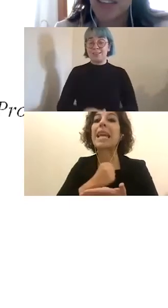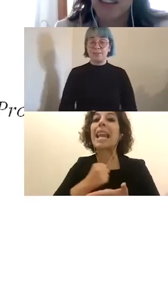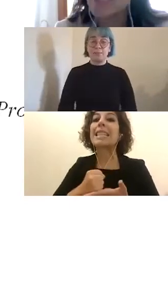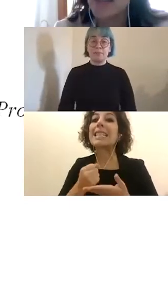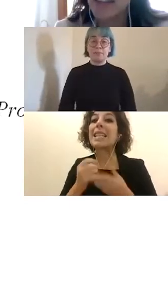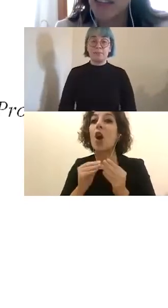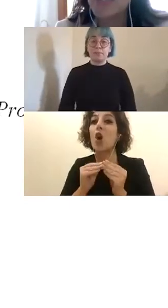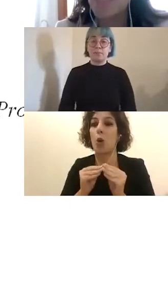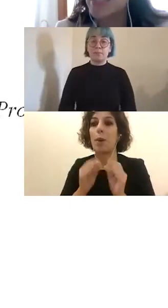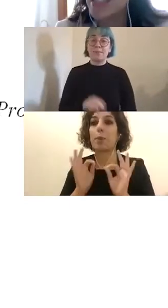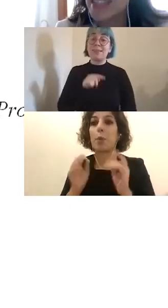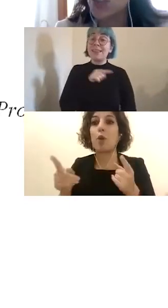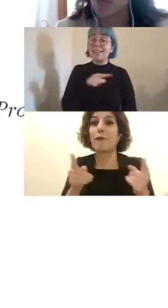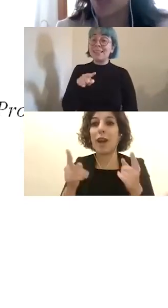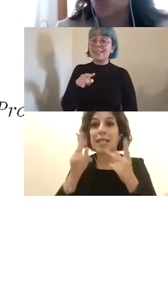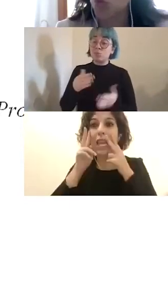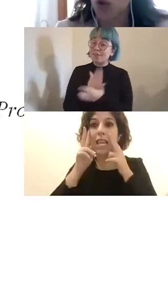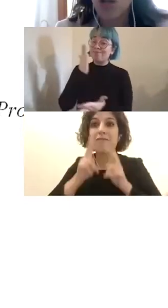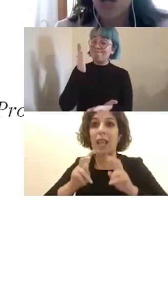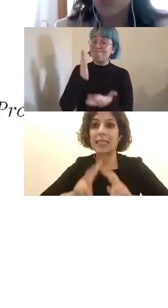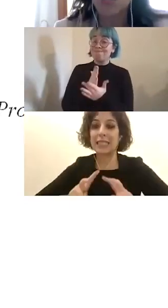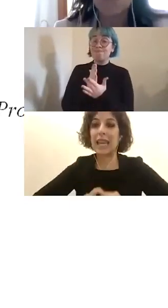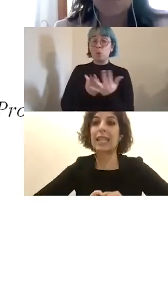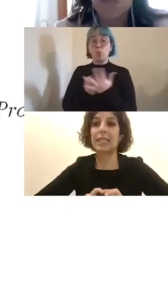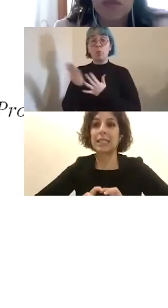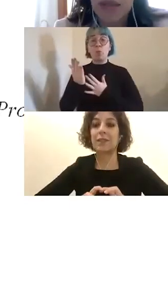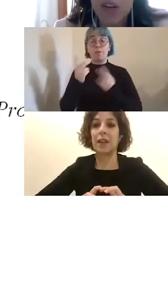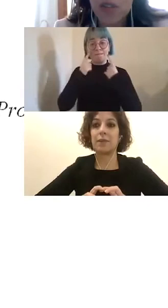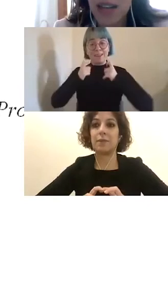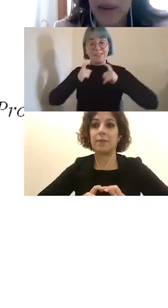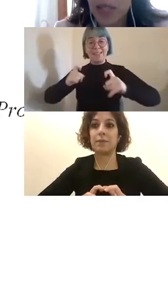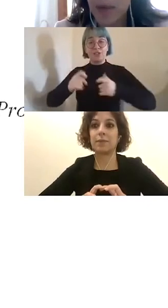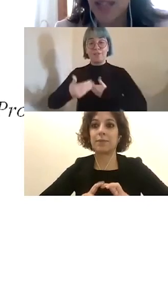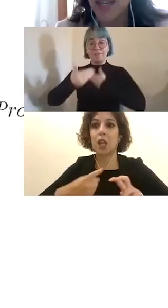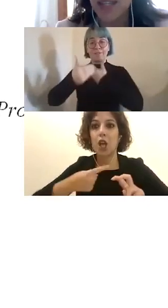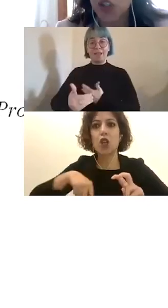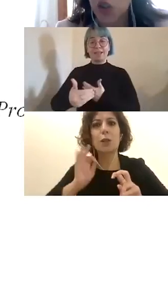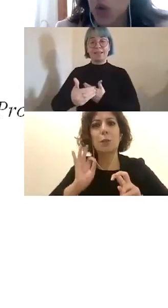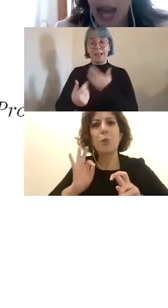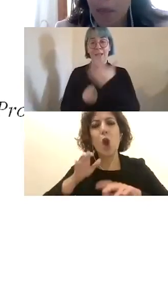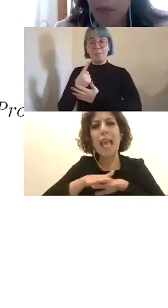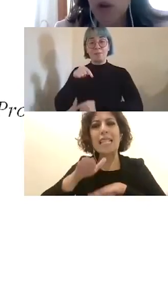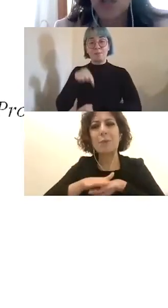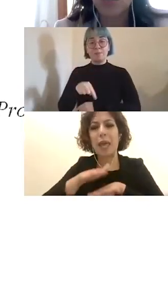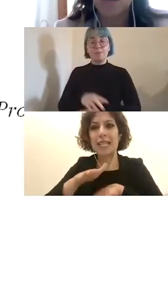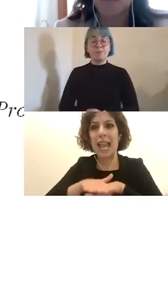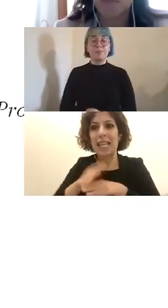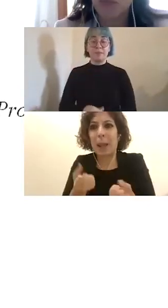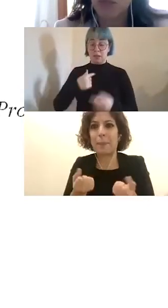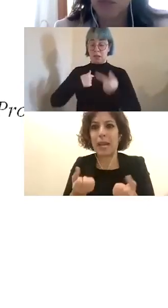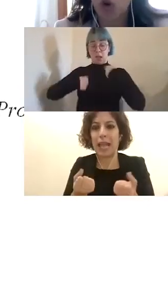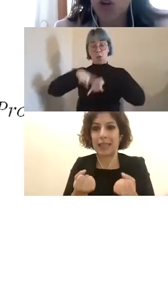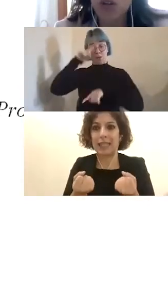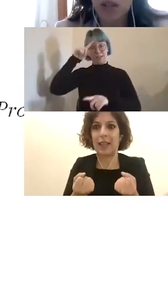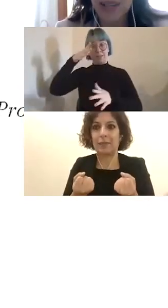And this is ensured during the investigation phase. Our experience is